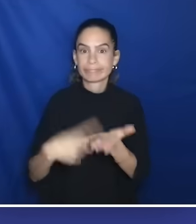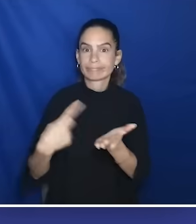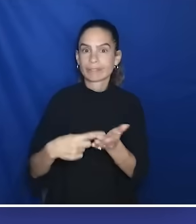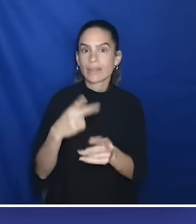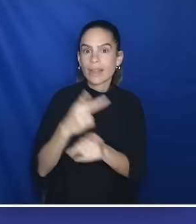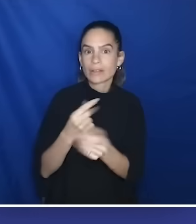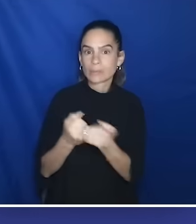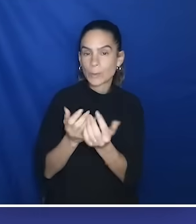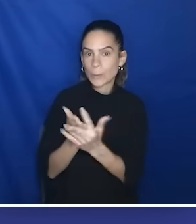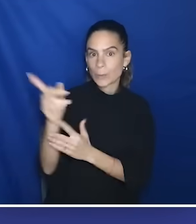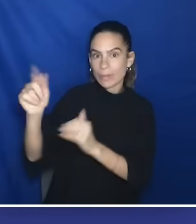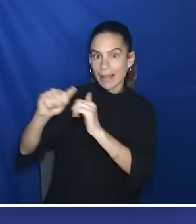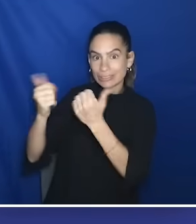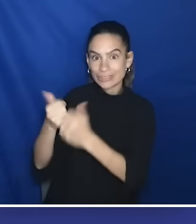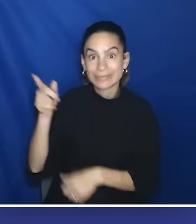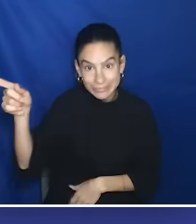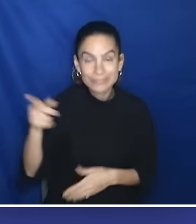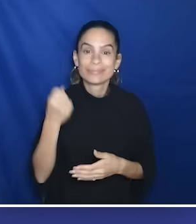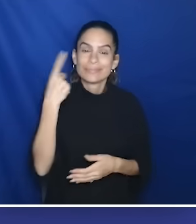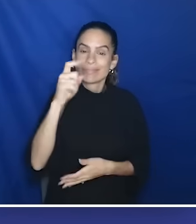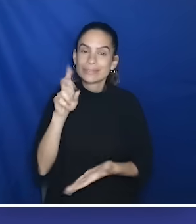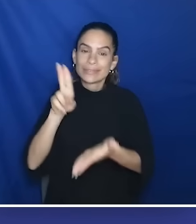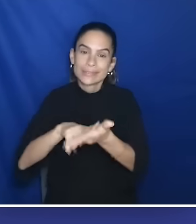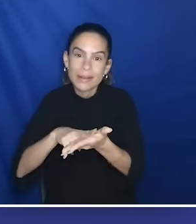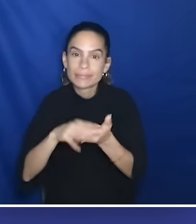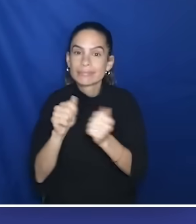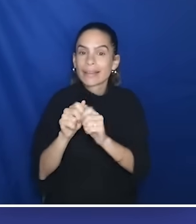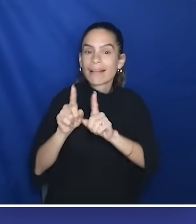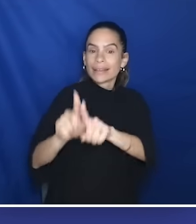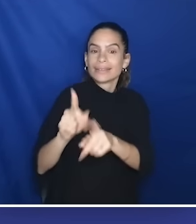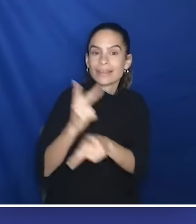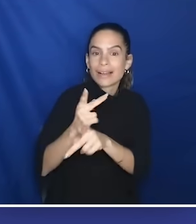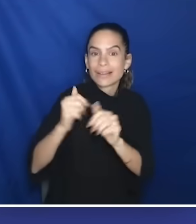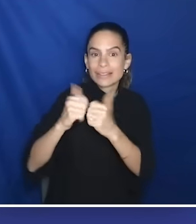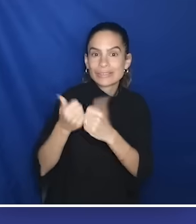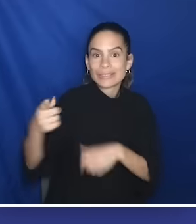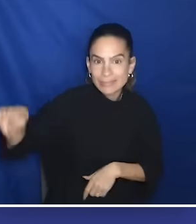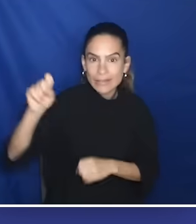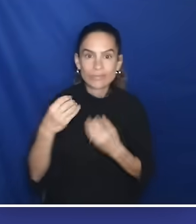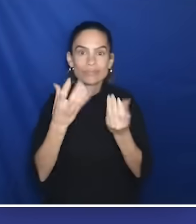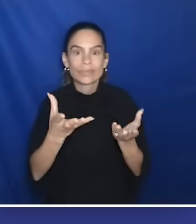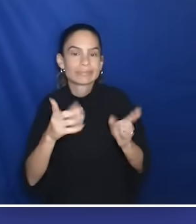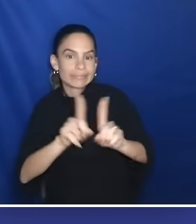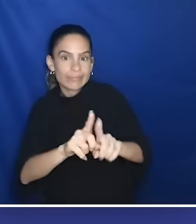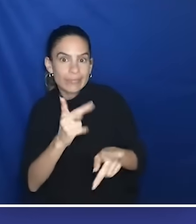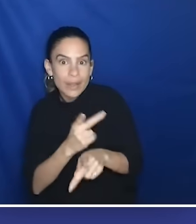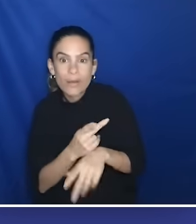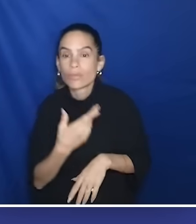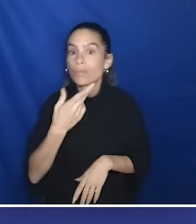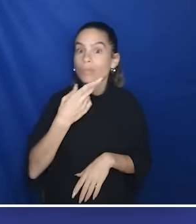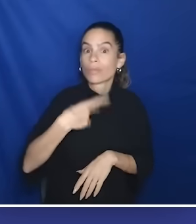getting caregiver support through an agency. This requires enrollment in an attendant care agency, which can provide attendant